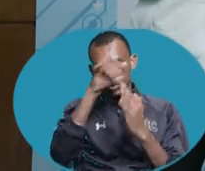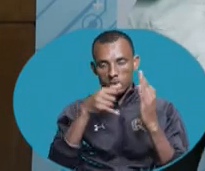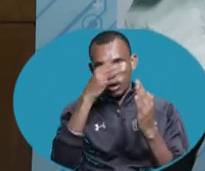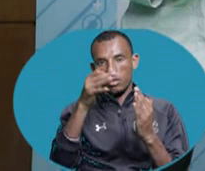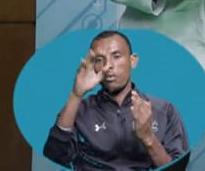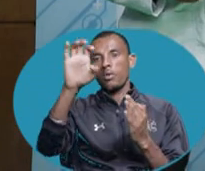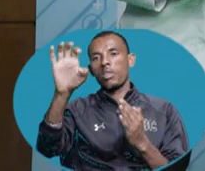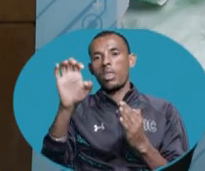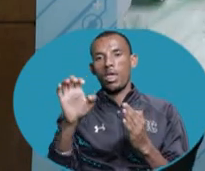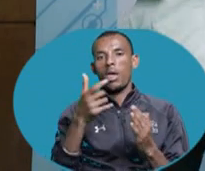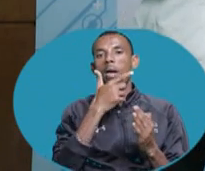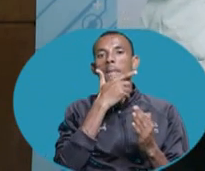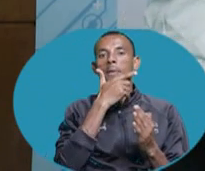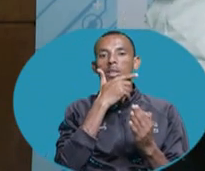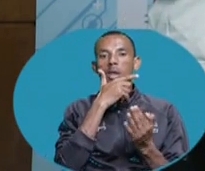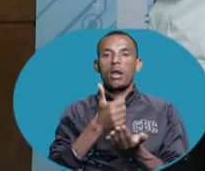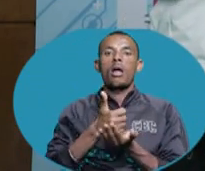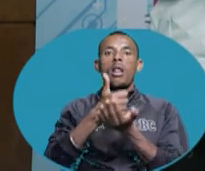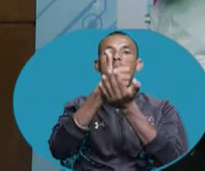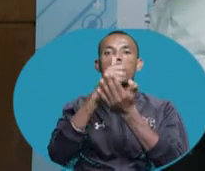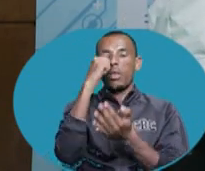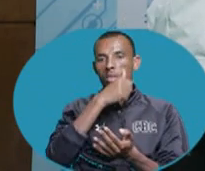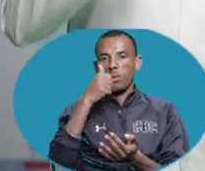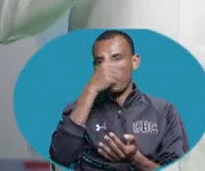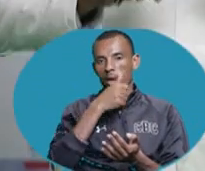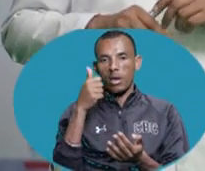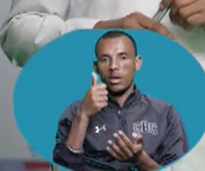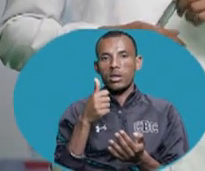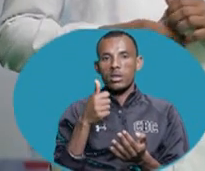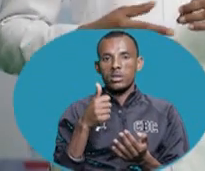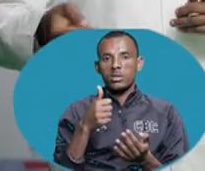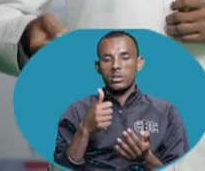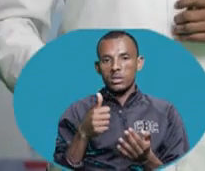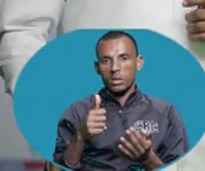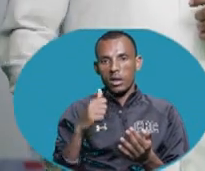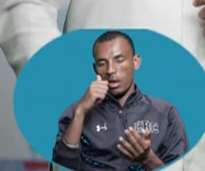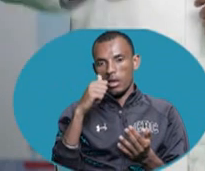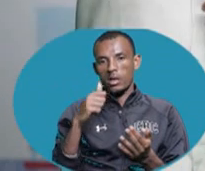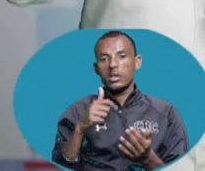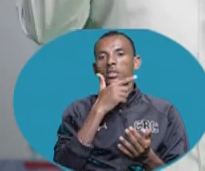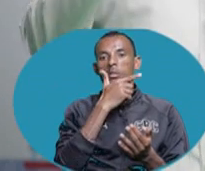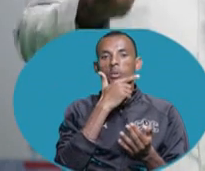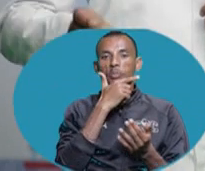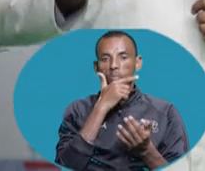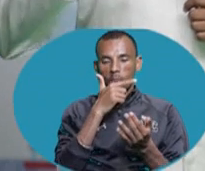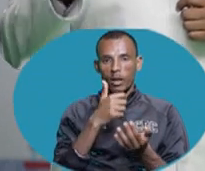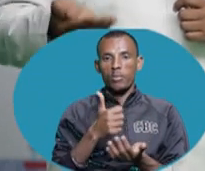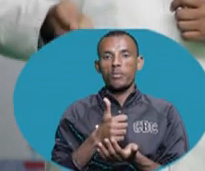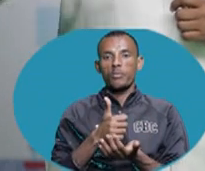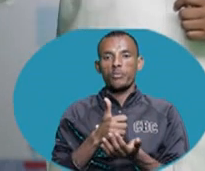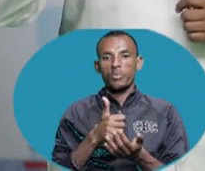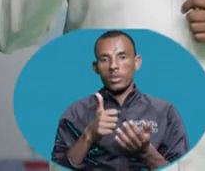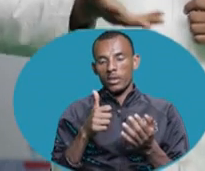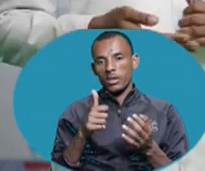1914, Britain assisted Ethiopia. The main aim of Britain to protect their own colony in the eastern